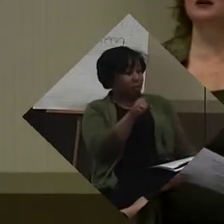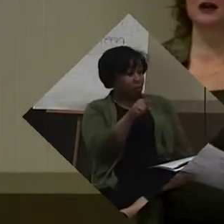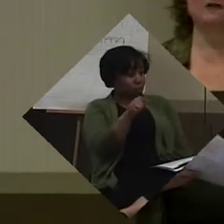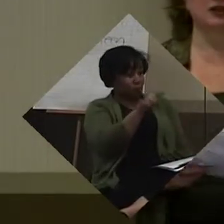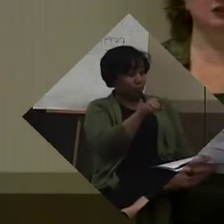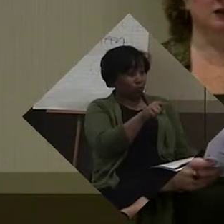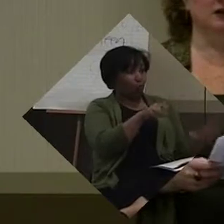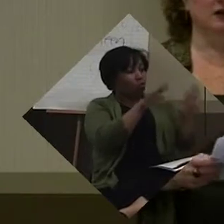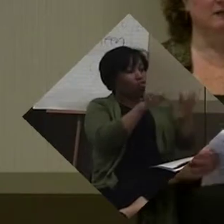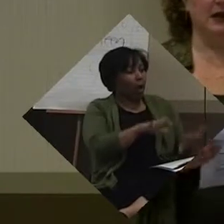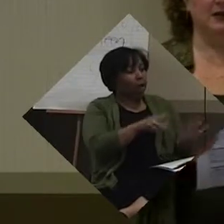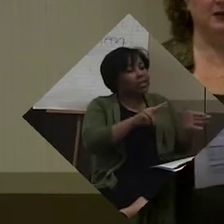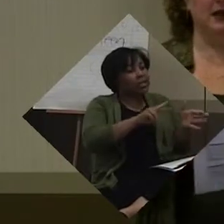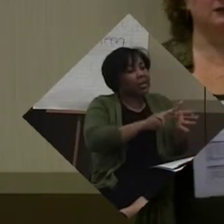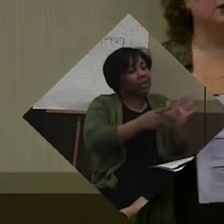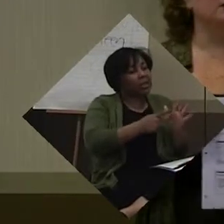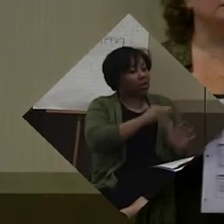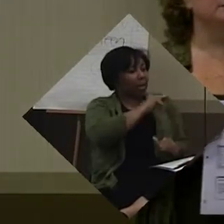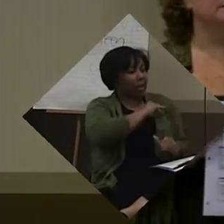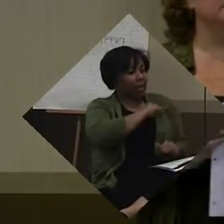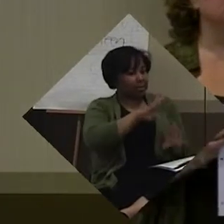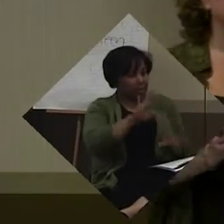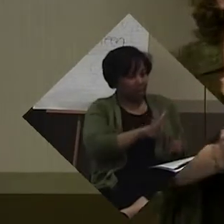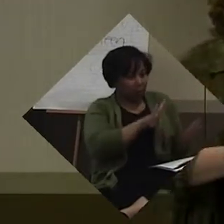a definition of Maddie's behavior?